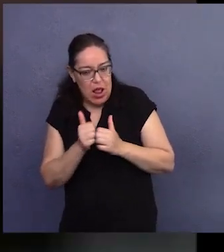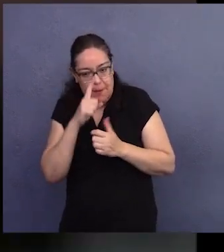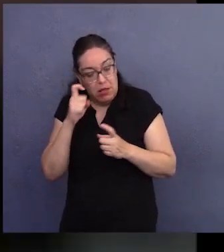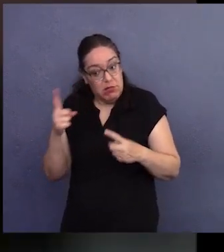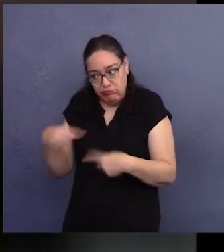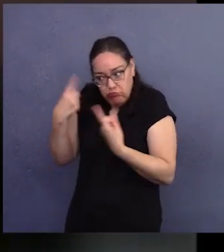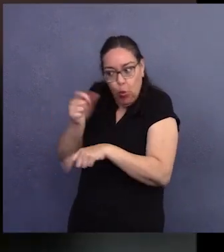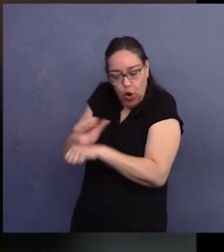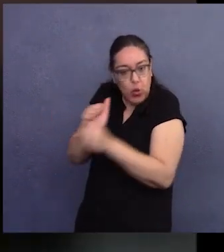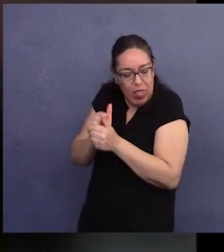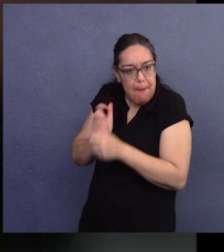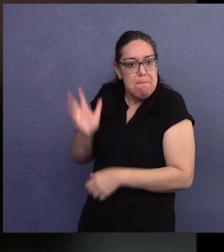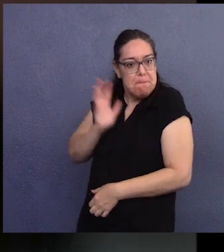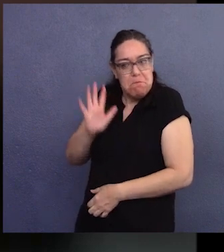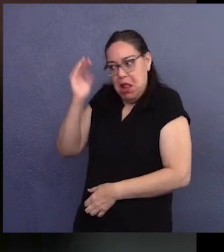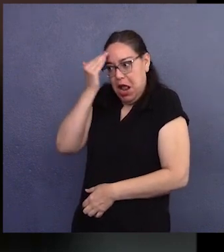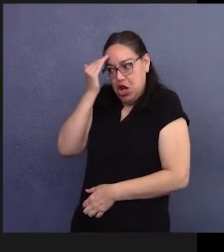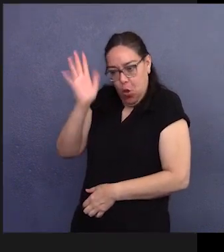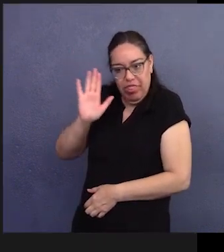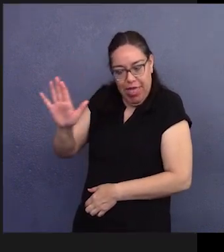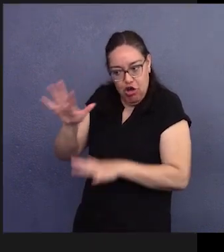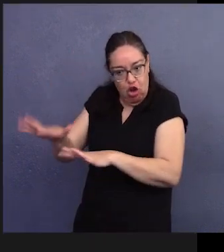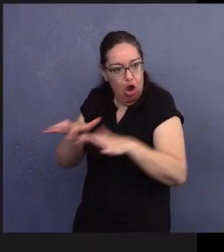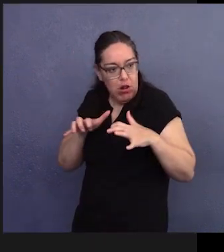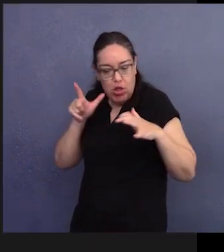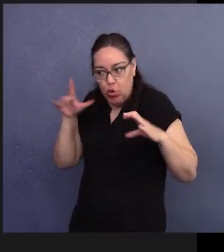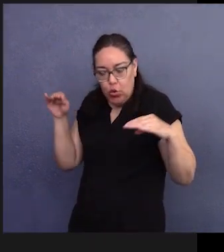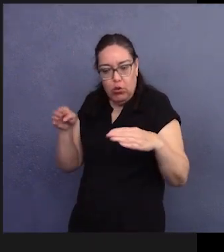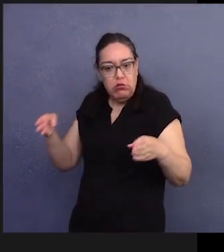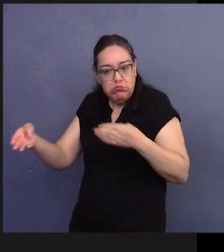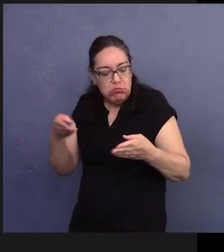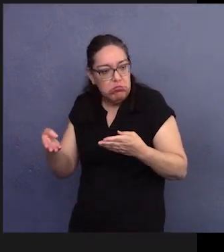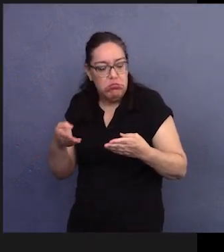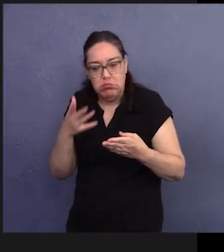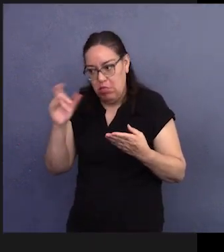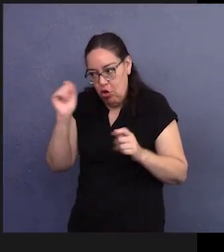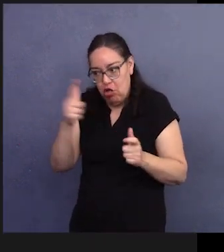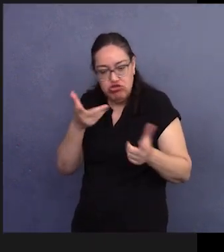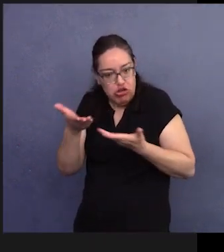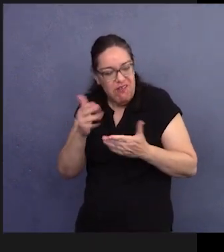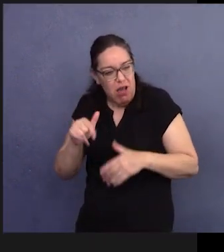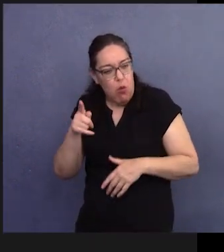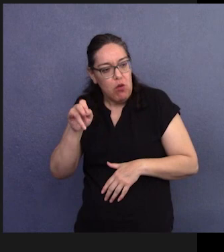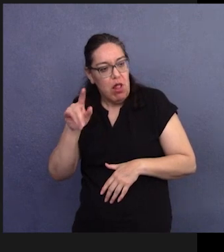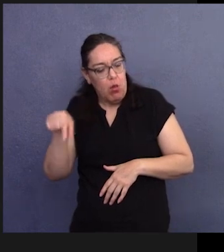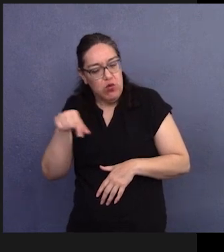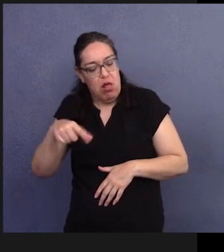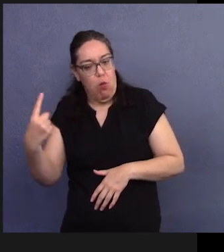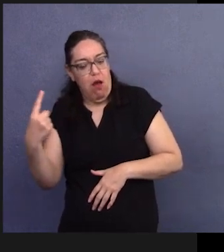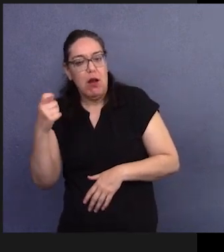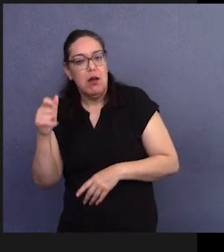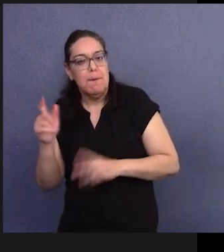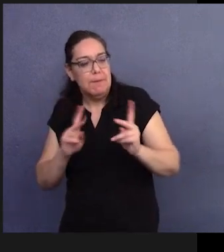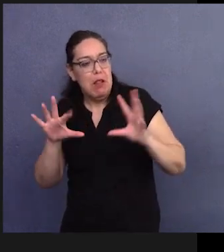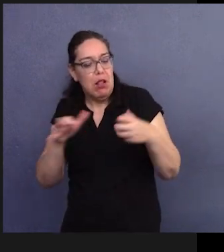worked with them in the past and I know their audience and I know that they all serve, like quartile 1. But I think my biggest concern